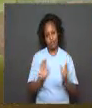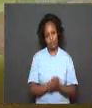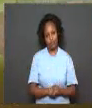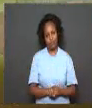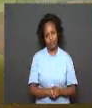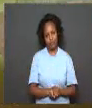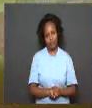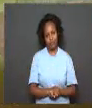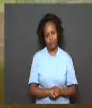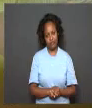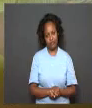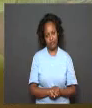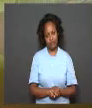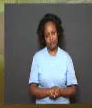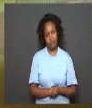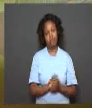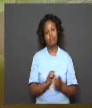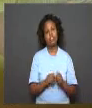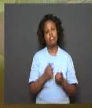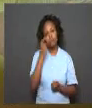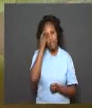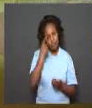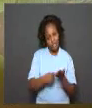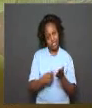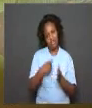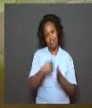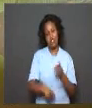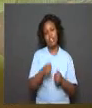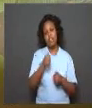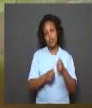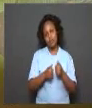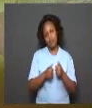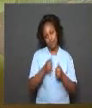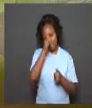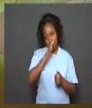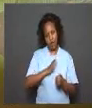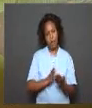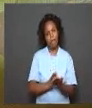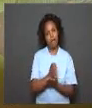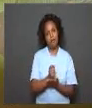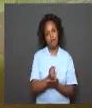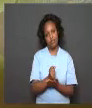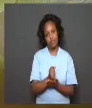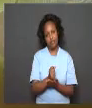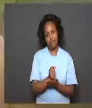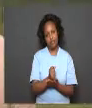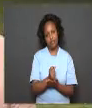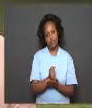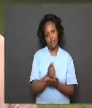Where do you think the values on which human rights are based come